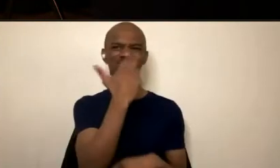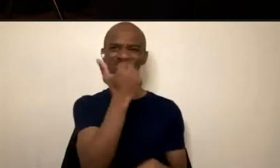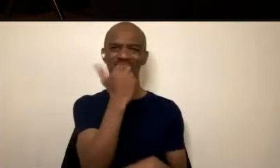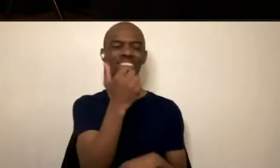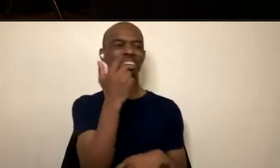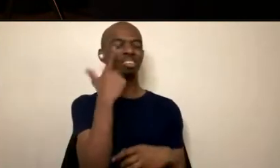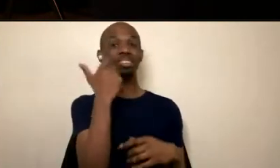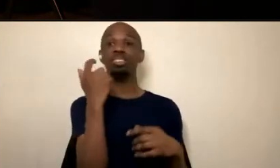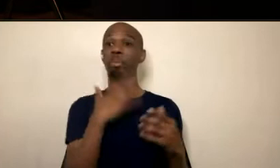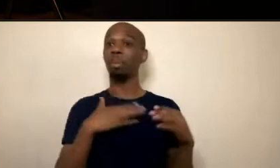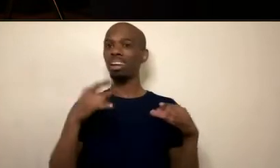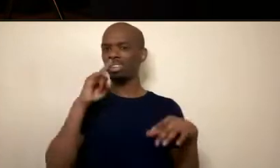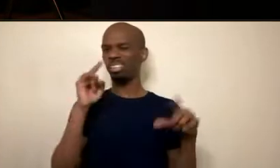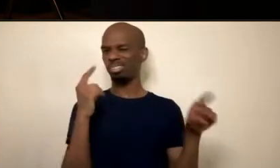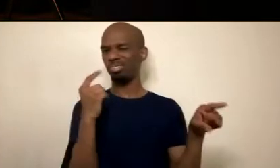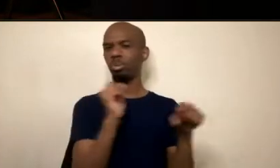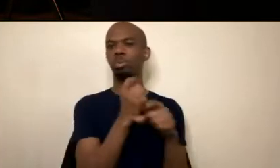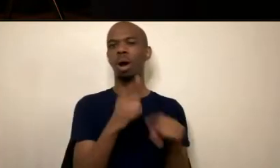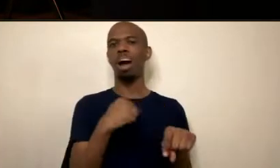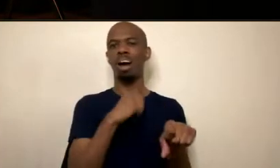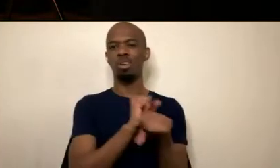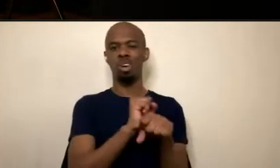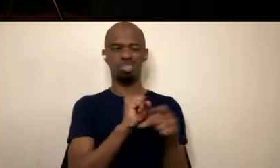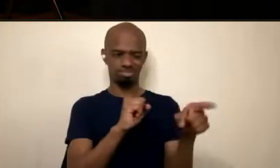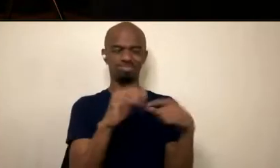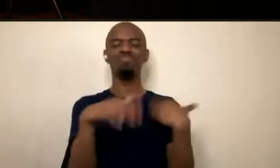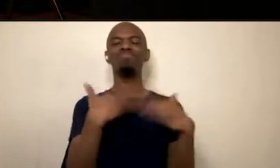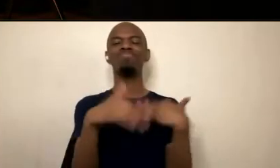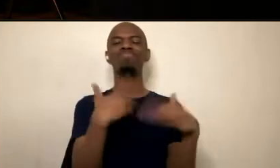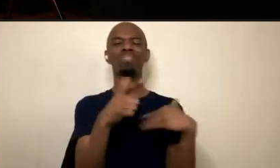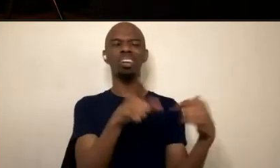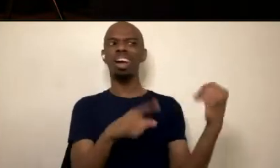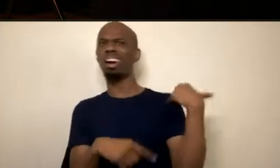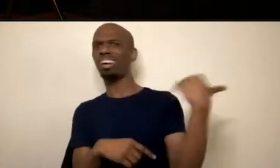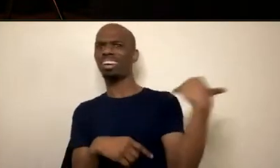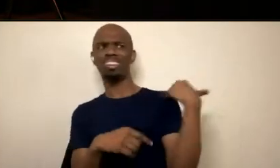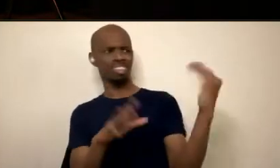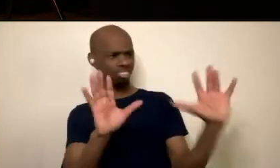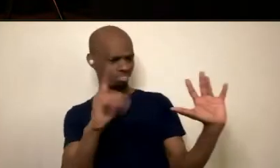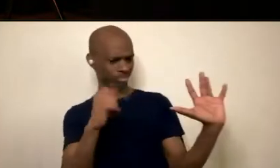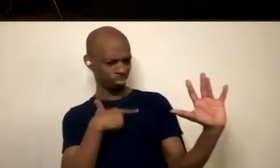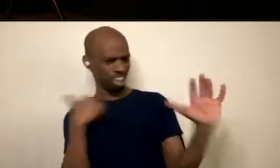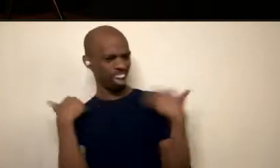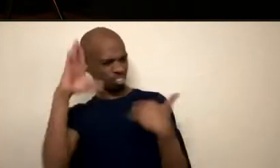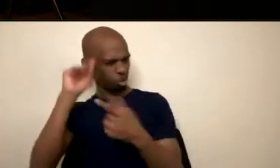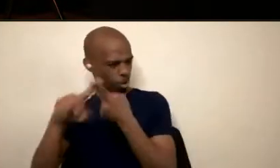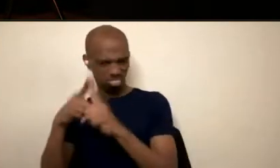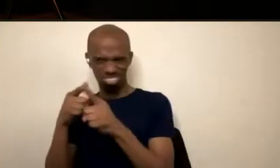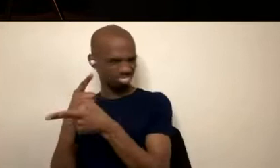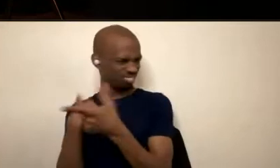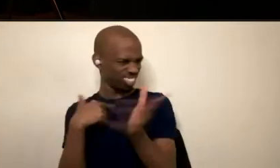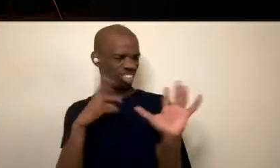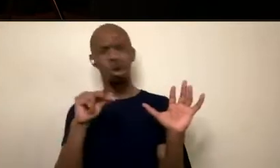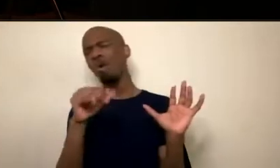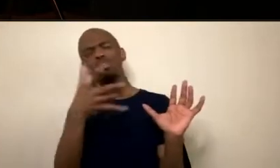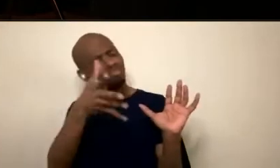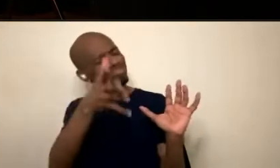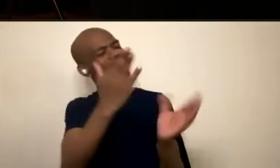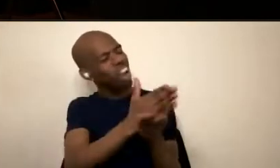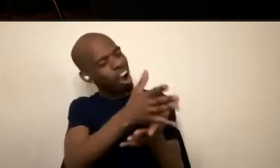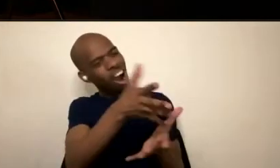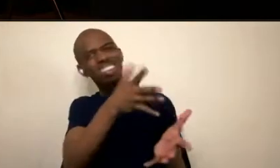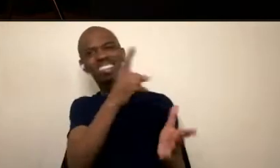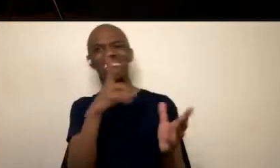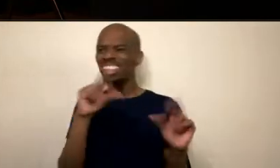And then what happened? And then what happened? And it gave me another kind of attention, you know. And I love, that was one of the lovely things that happened.